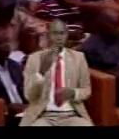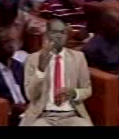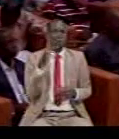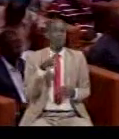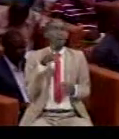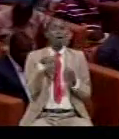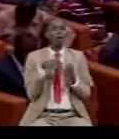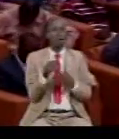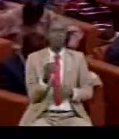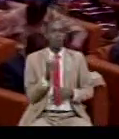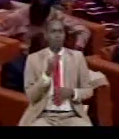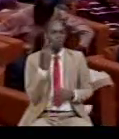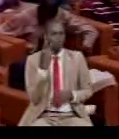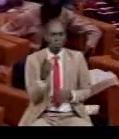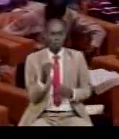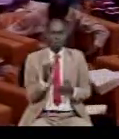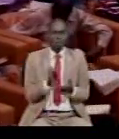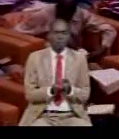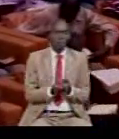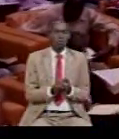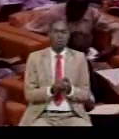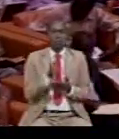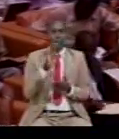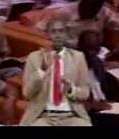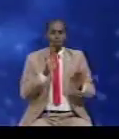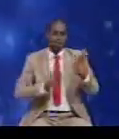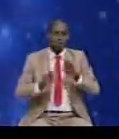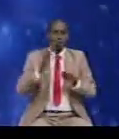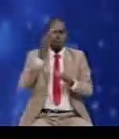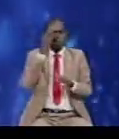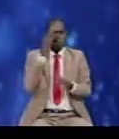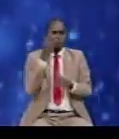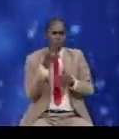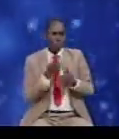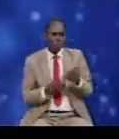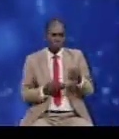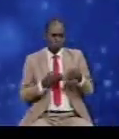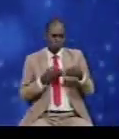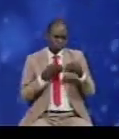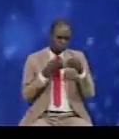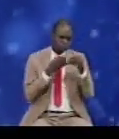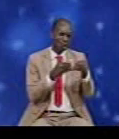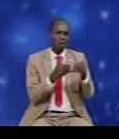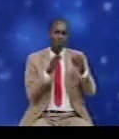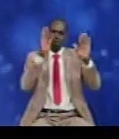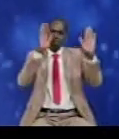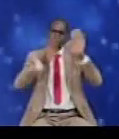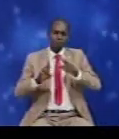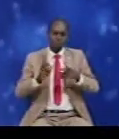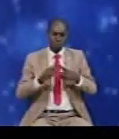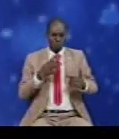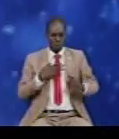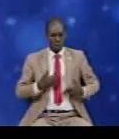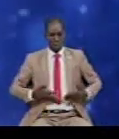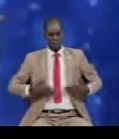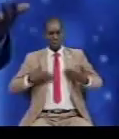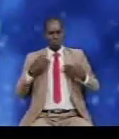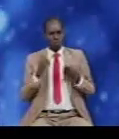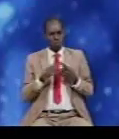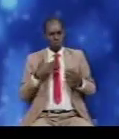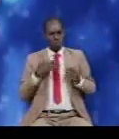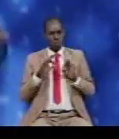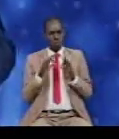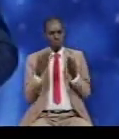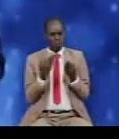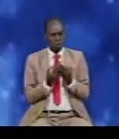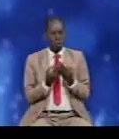I realize the ground, I realize what projected and brought trouble into my life, into my family,